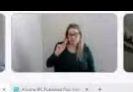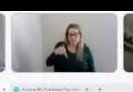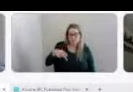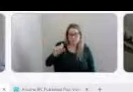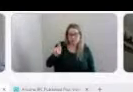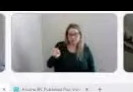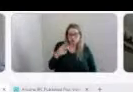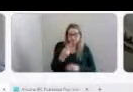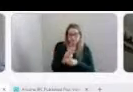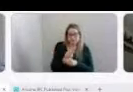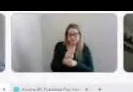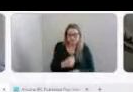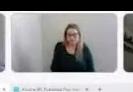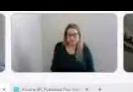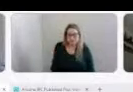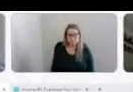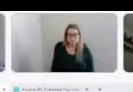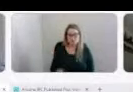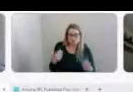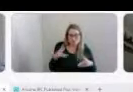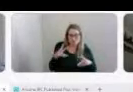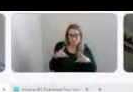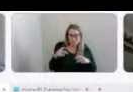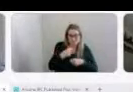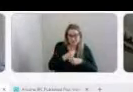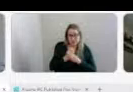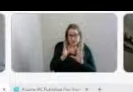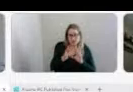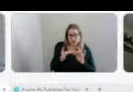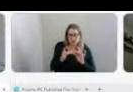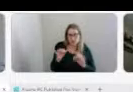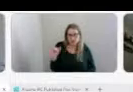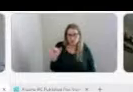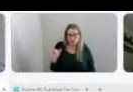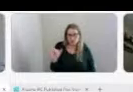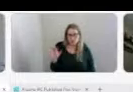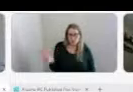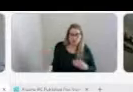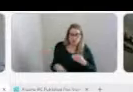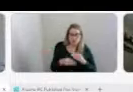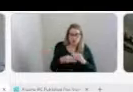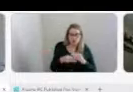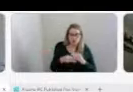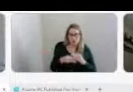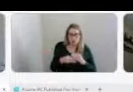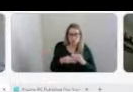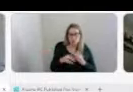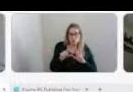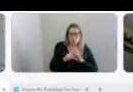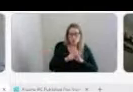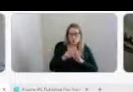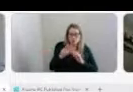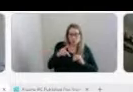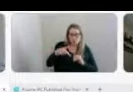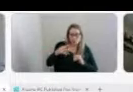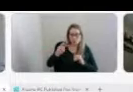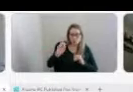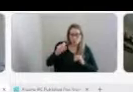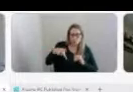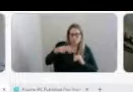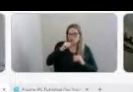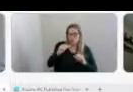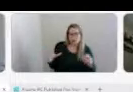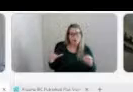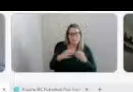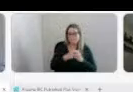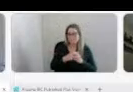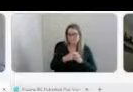to and a lot of people are making that comment as well in addition to the low grad low grade in the maps we're not compact we're not